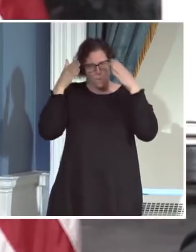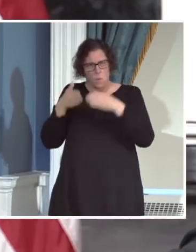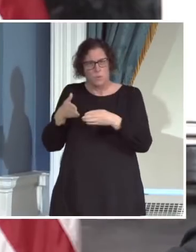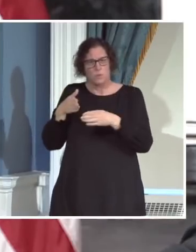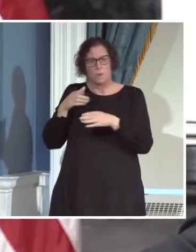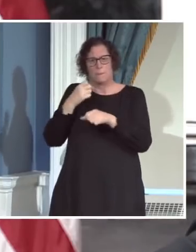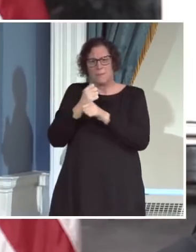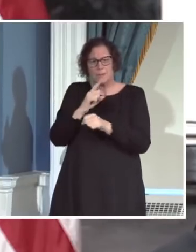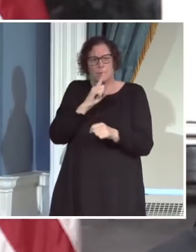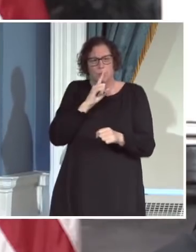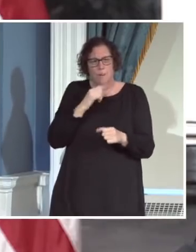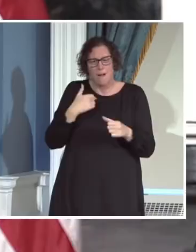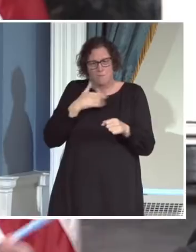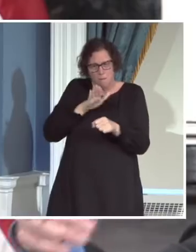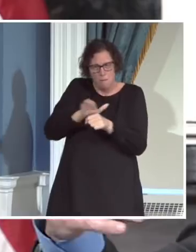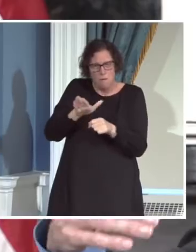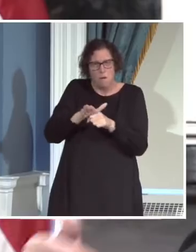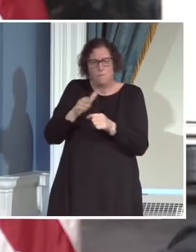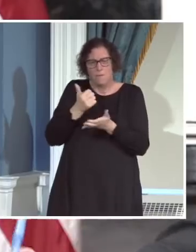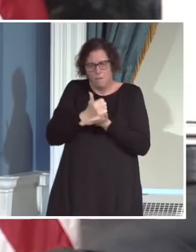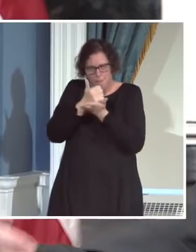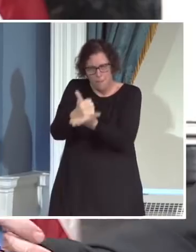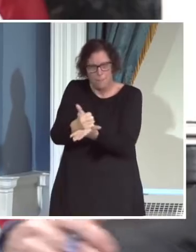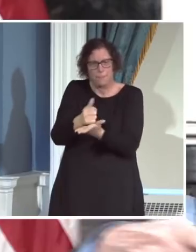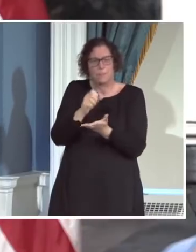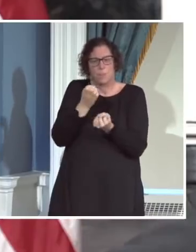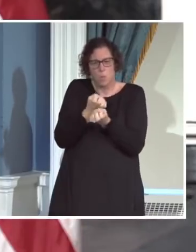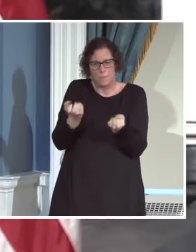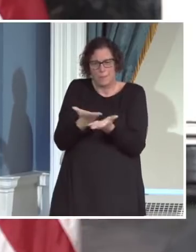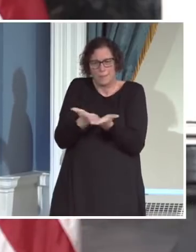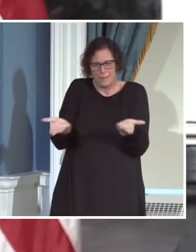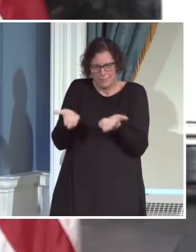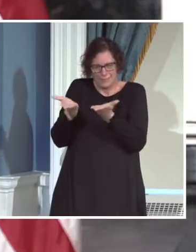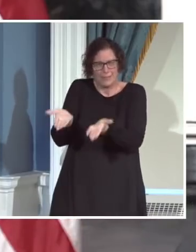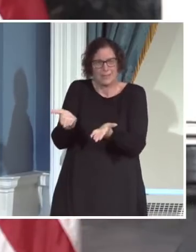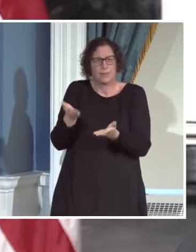team that Jimmy puts together will be present in